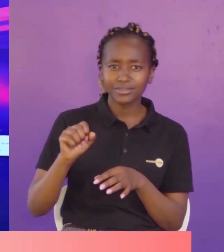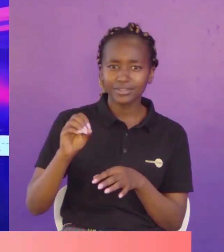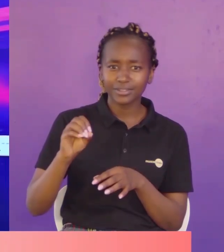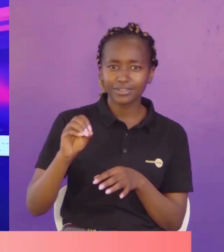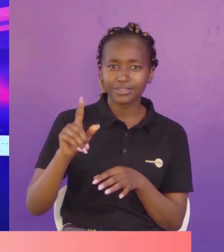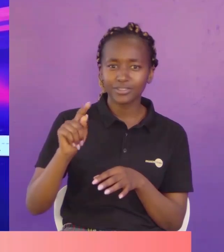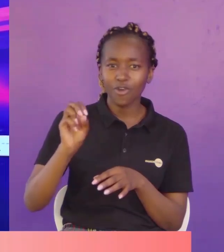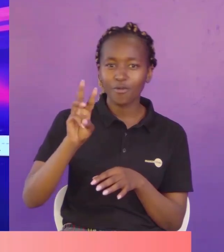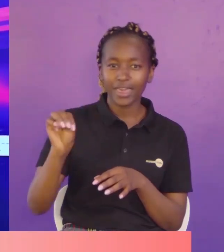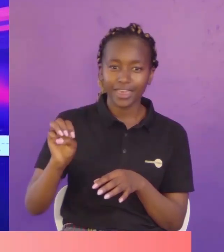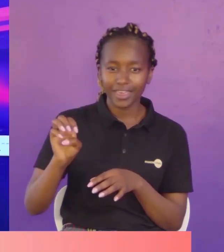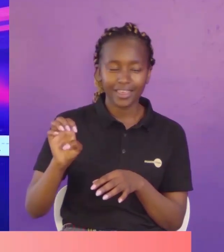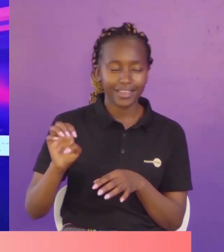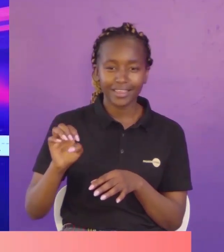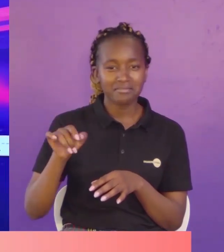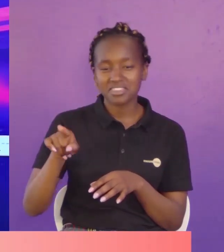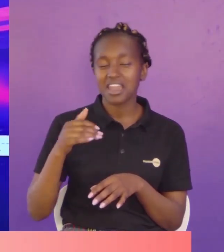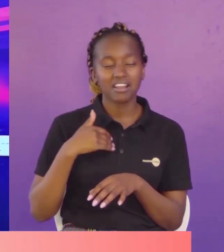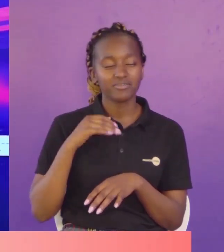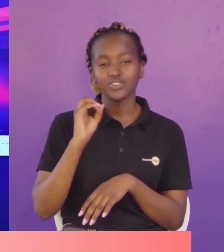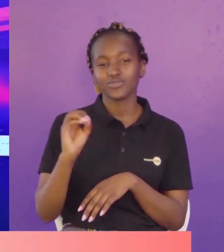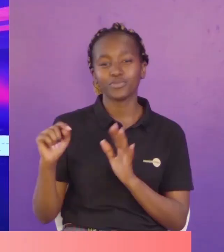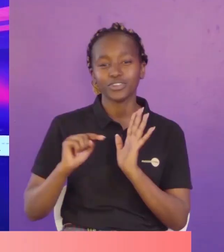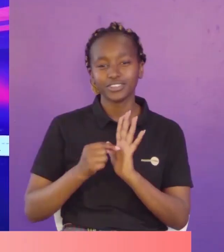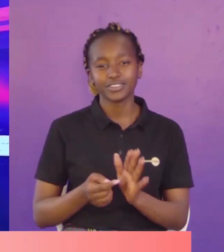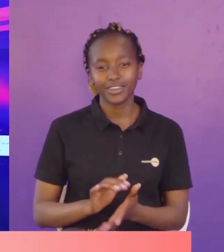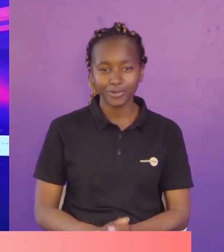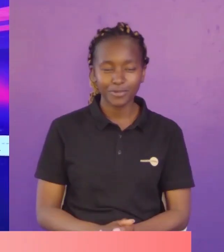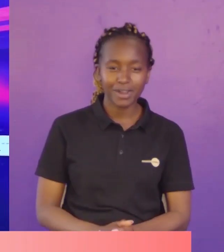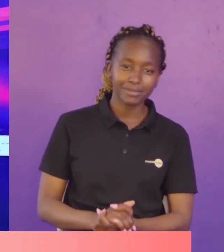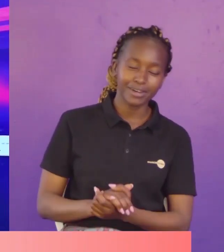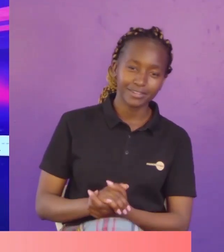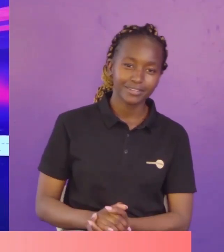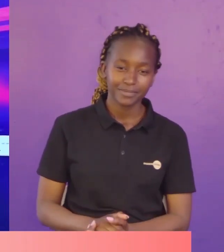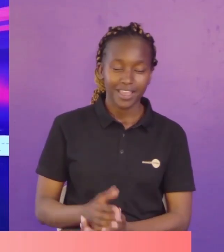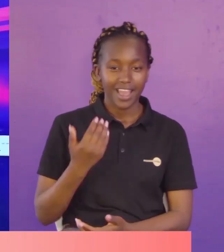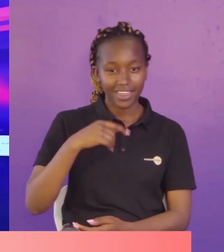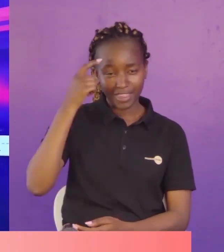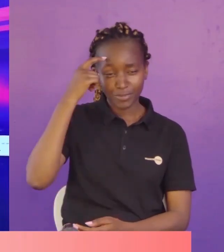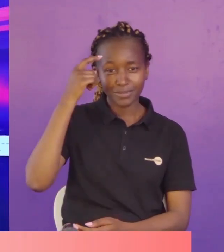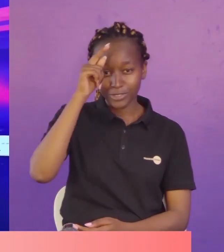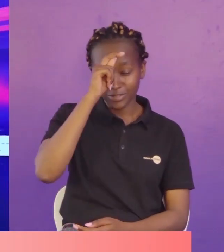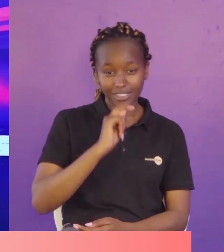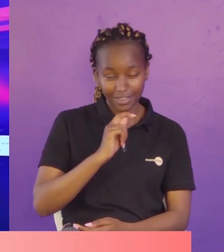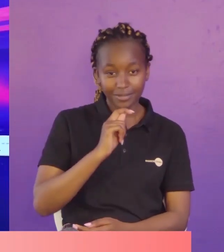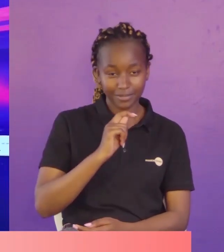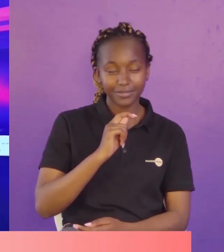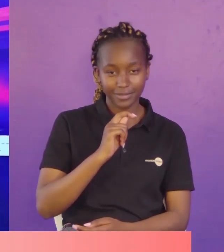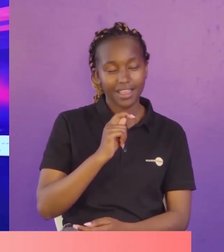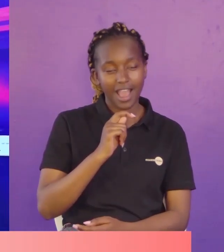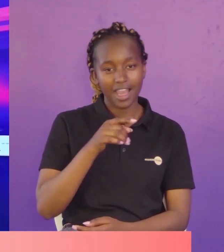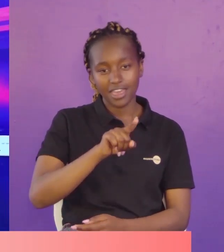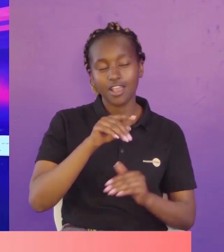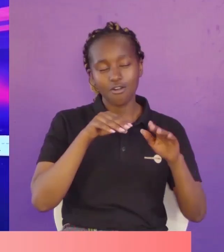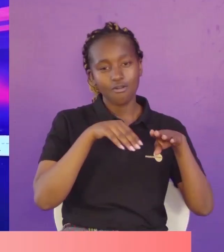have 0 points. So, Tunisia, according to me, Tunisia iko ndani. Hawa Waarabu hao.